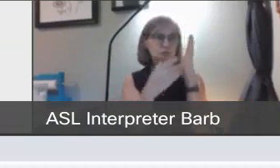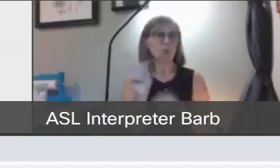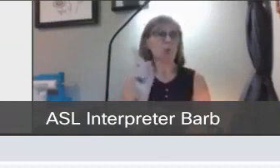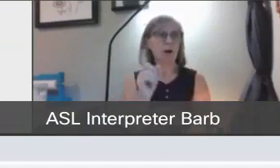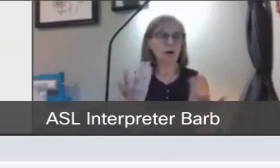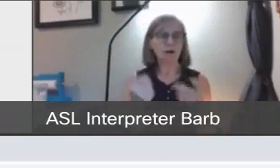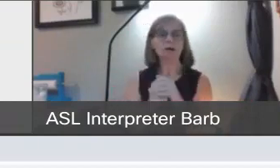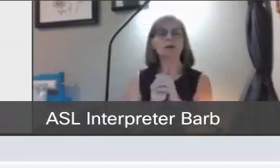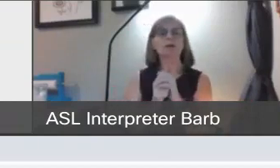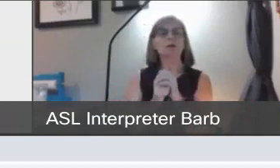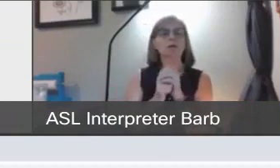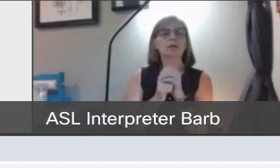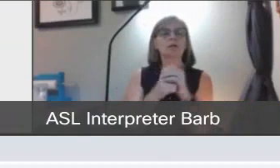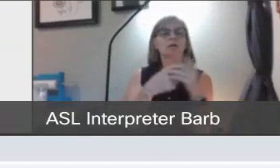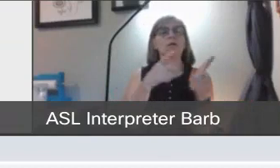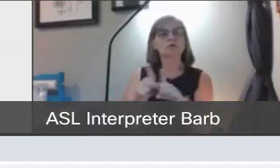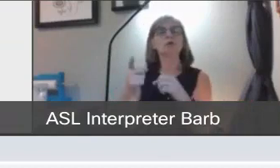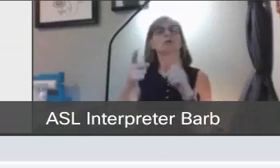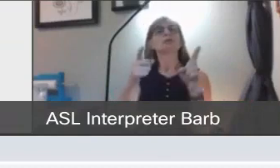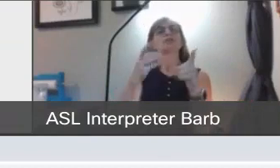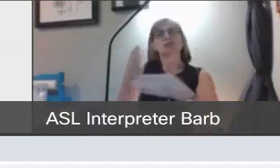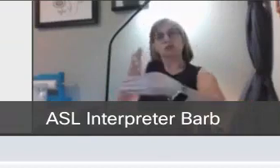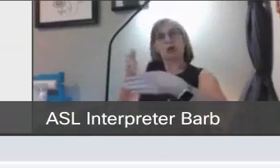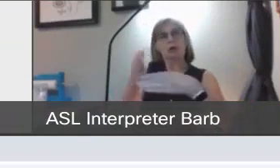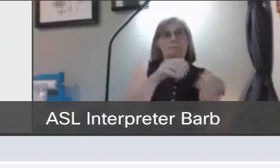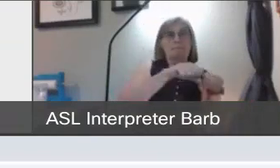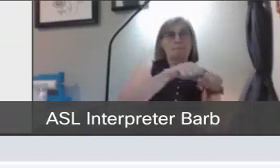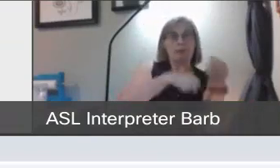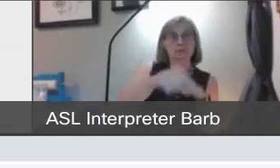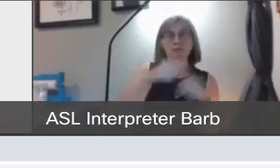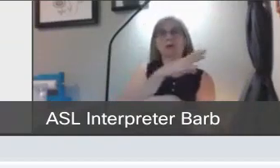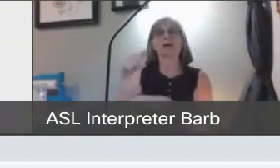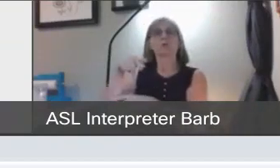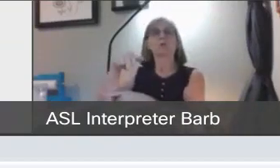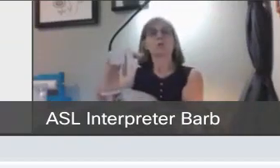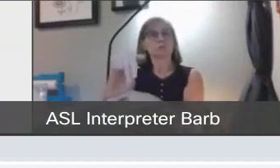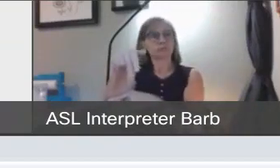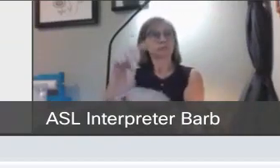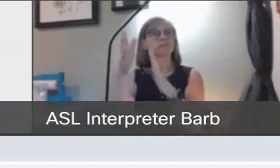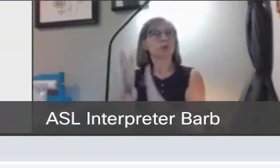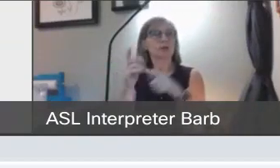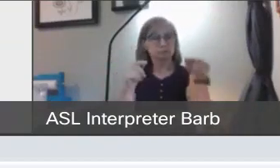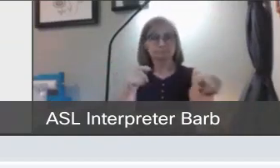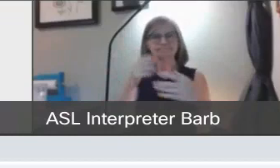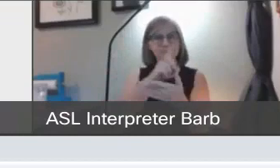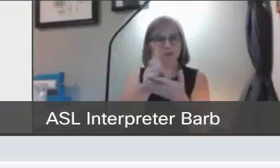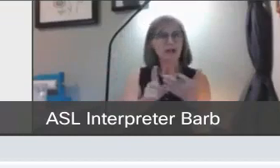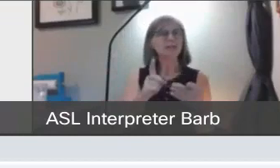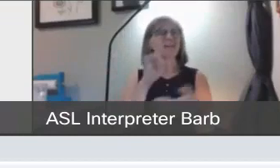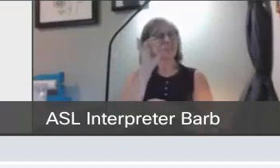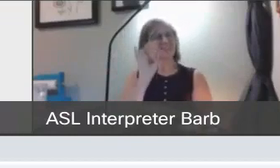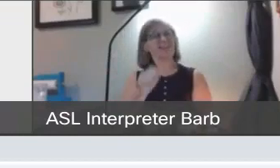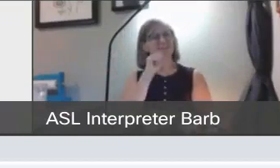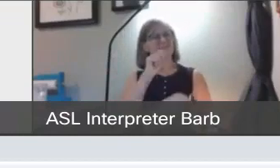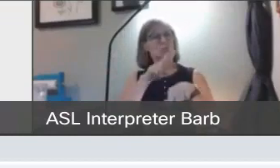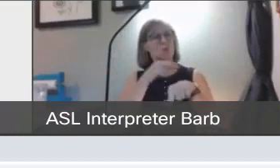located. And the shared bicycle and pedestrian design, which is a bit unusual. We have used this in other locations, but it